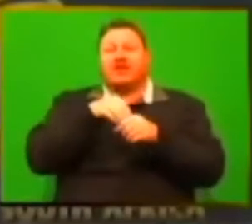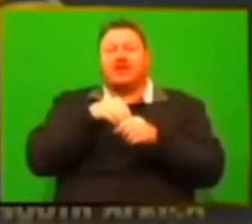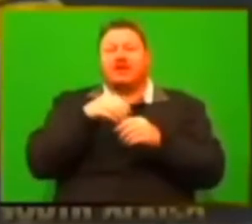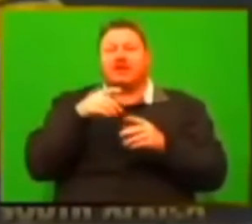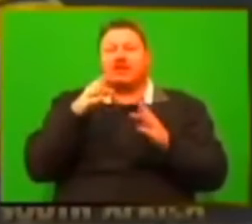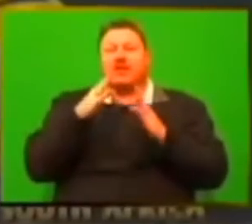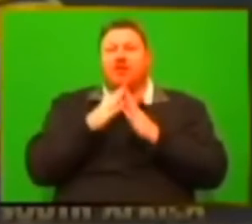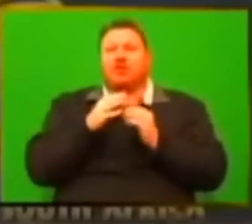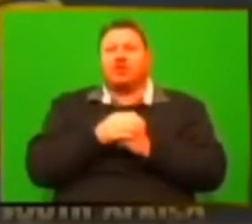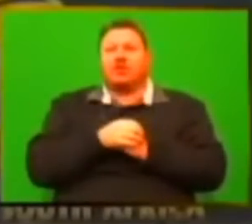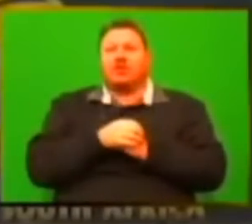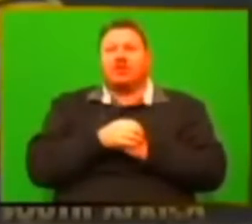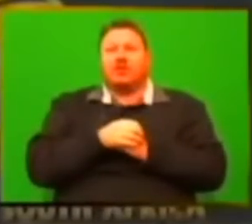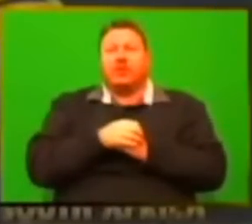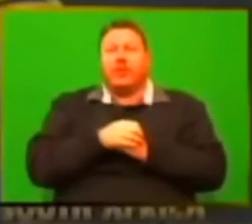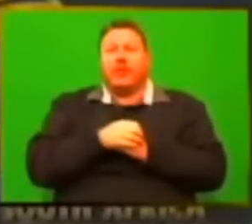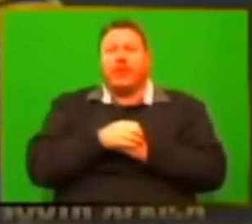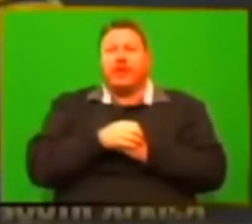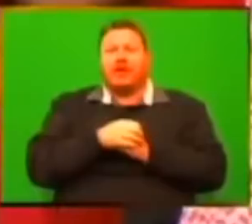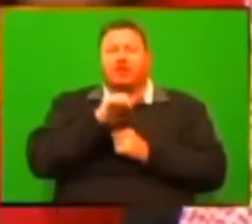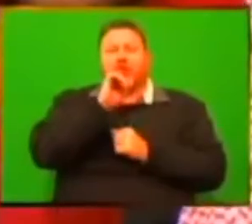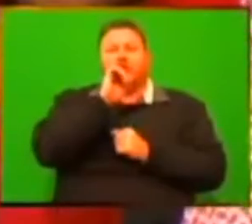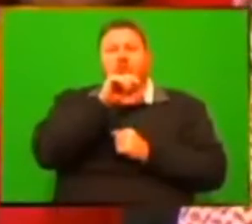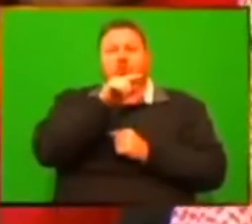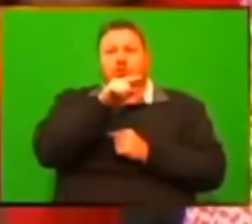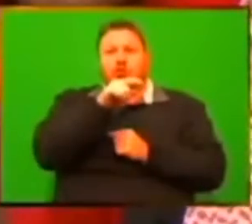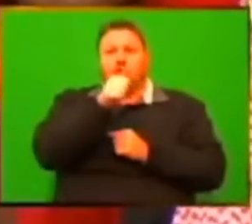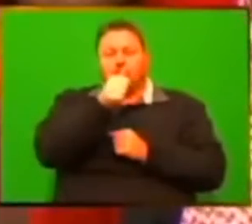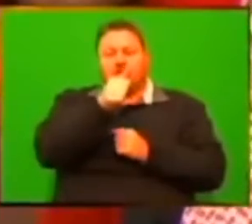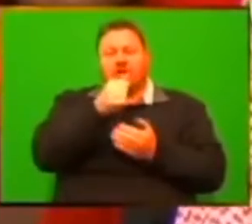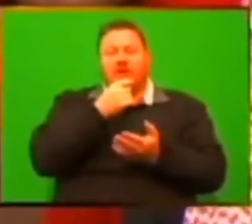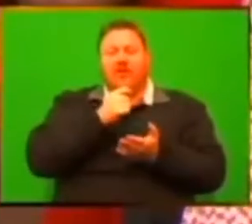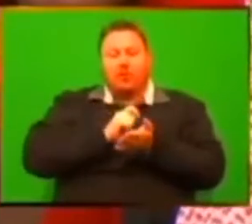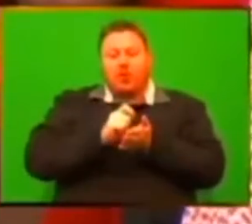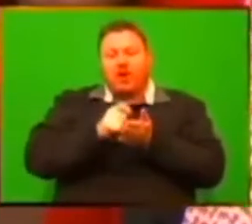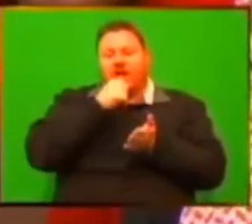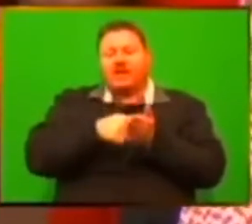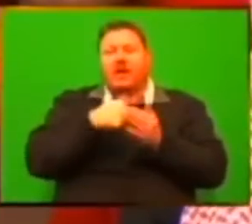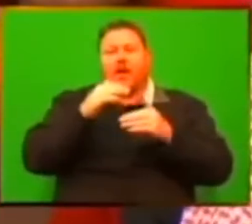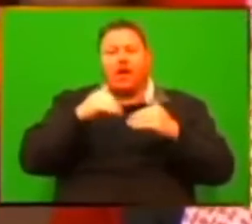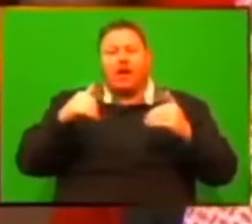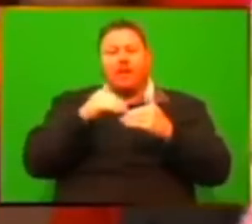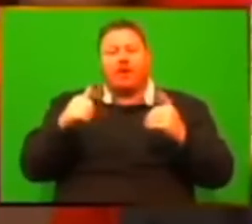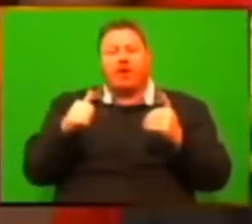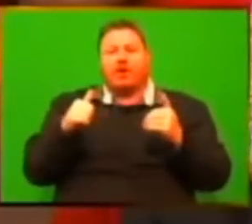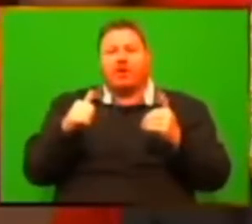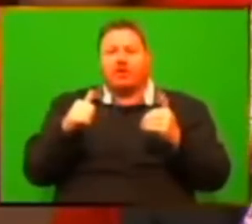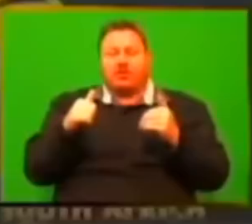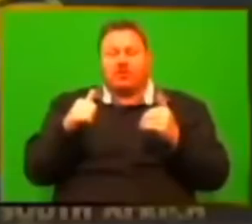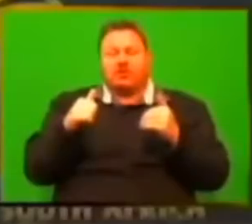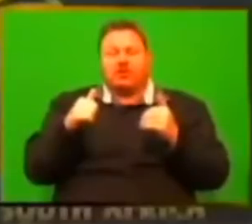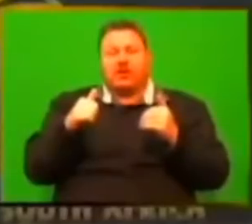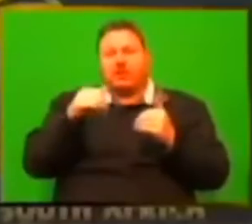you personally wrote a letter to the apartheid police accusing your fellow comrades of planting communist